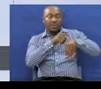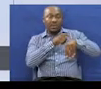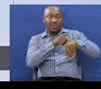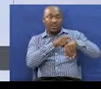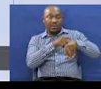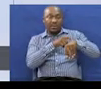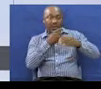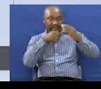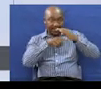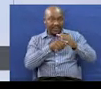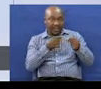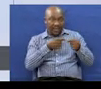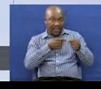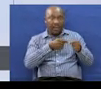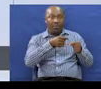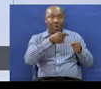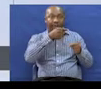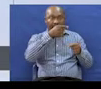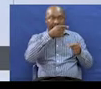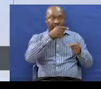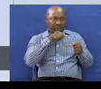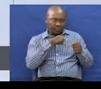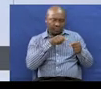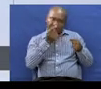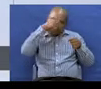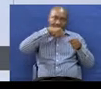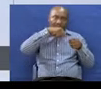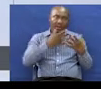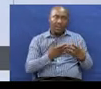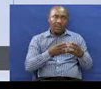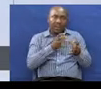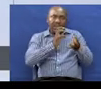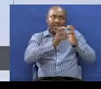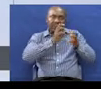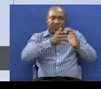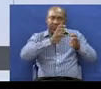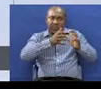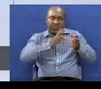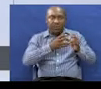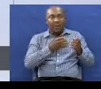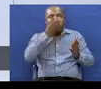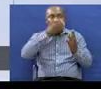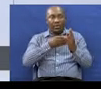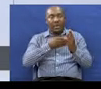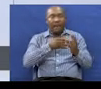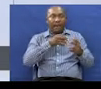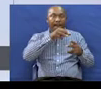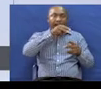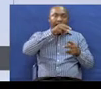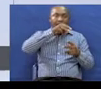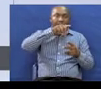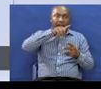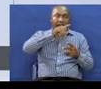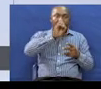This potassium chlorate will decompose in the presence of manganese 4 oxide. So everything must be written